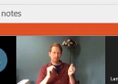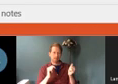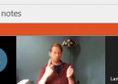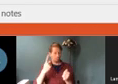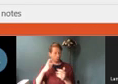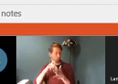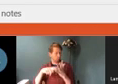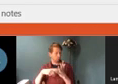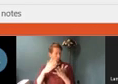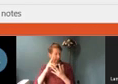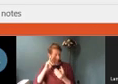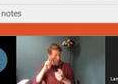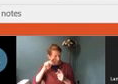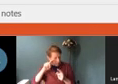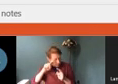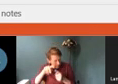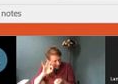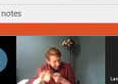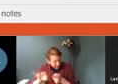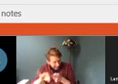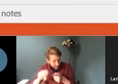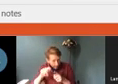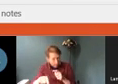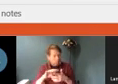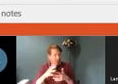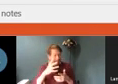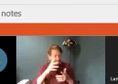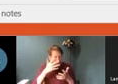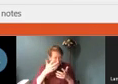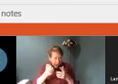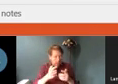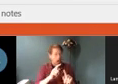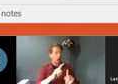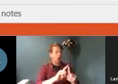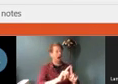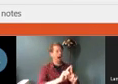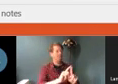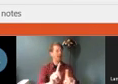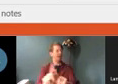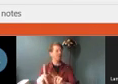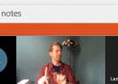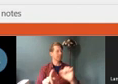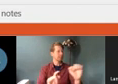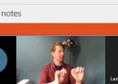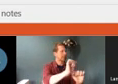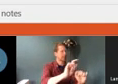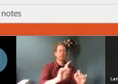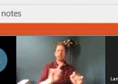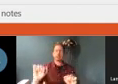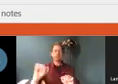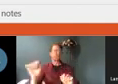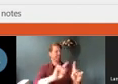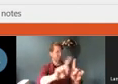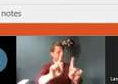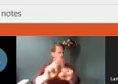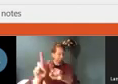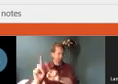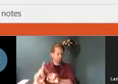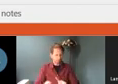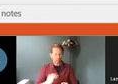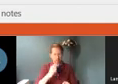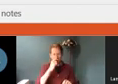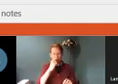projects, that means we are able to find very rare variants. So for example, in the first example here, that's